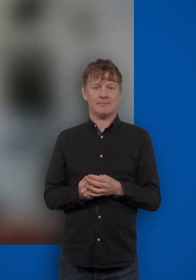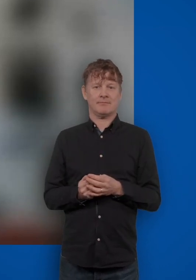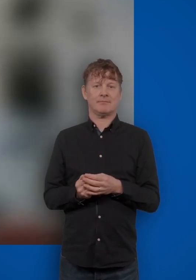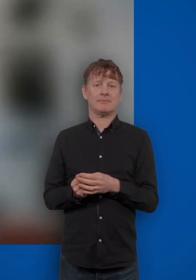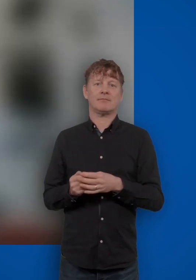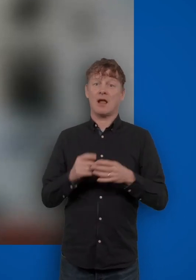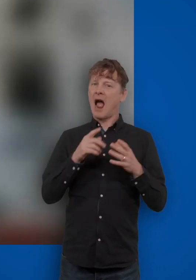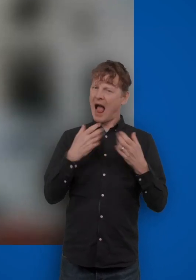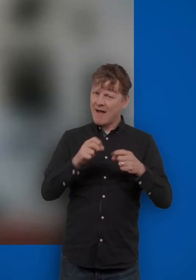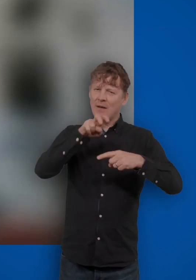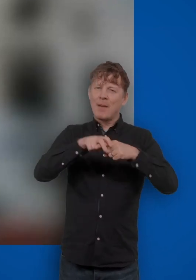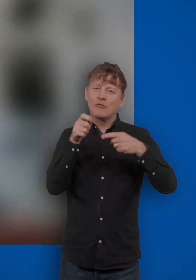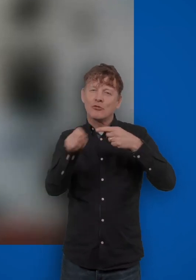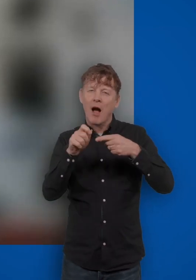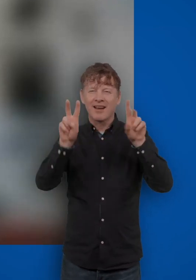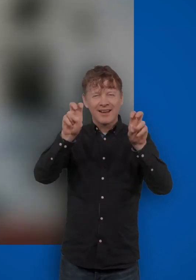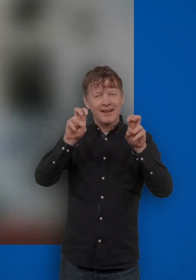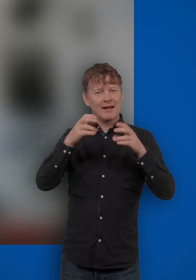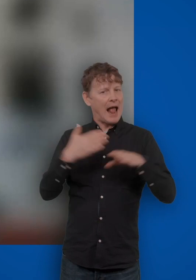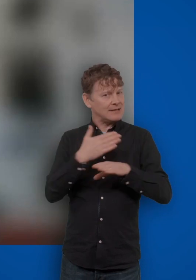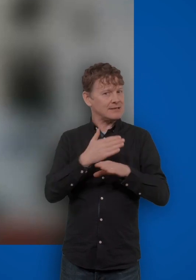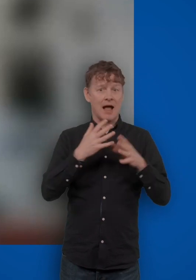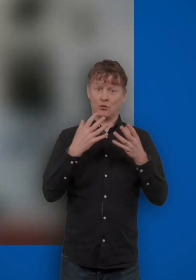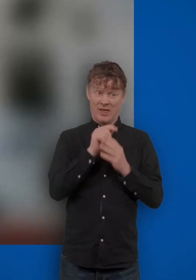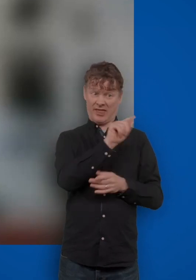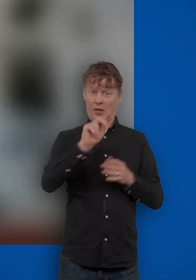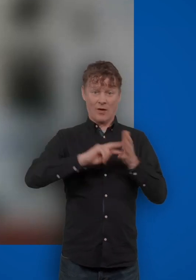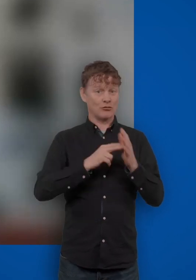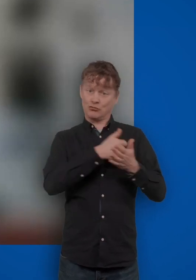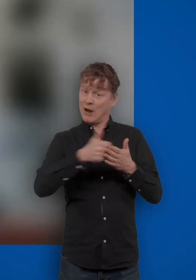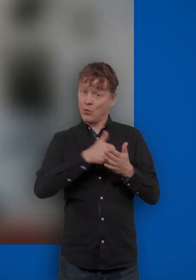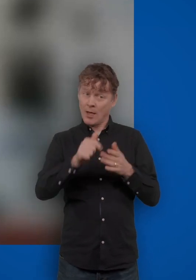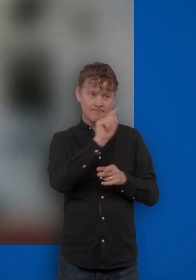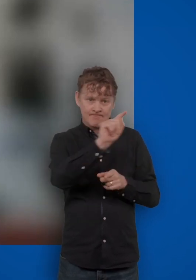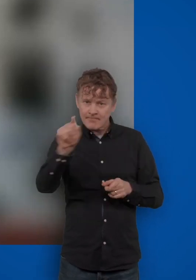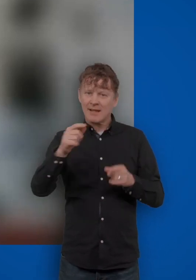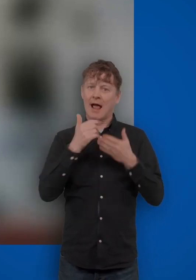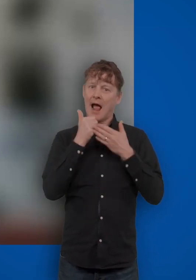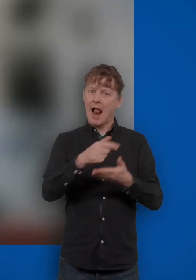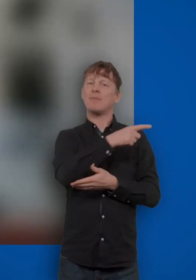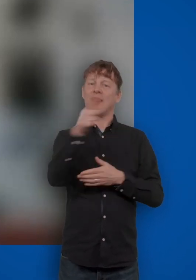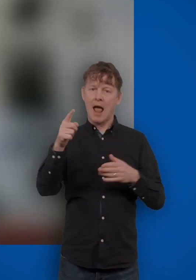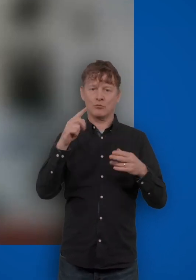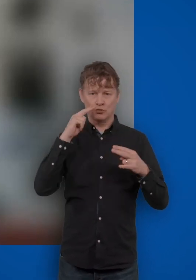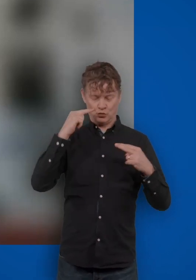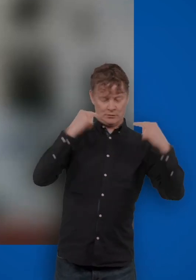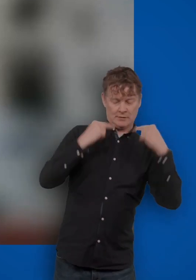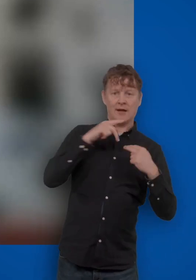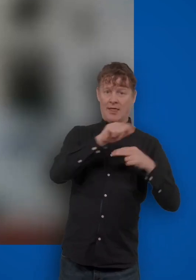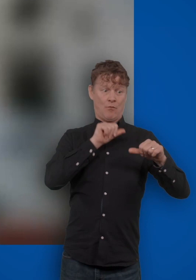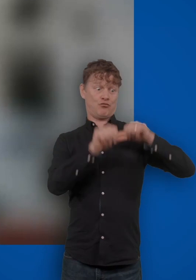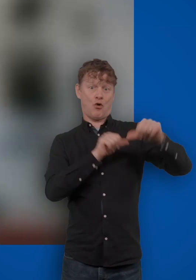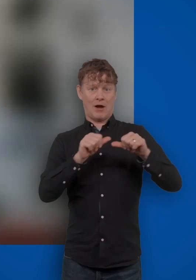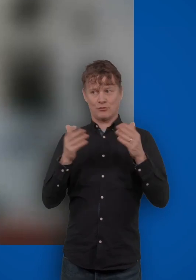we undertake regular benchmarking exercises with all the participating organisations, and that helps to assist them to assess their progress against